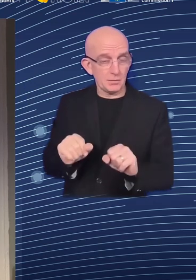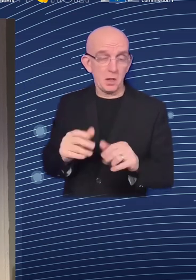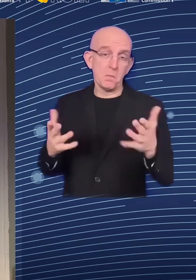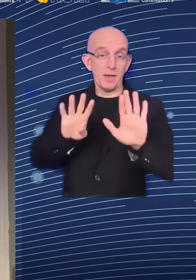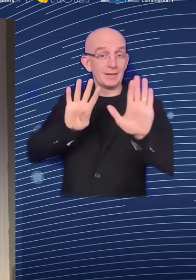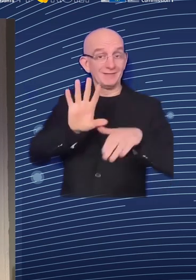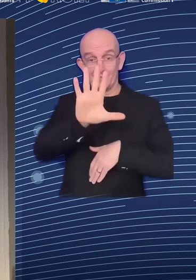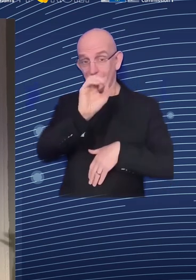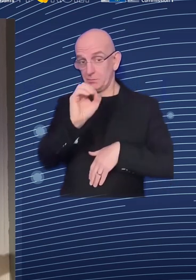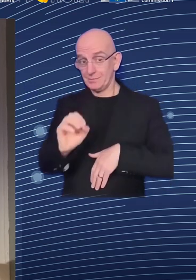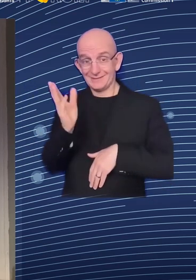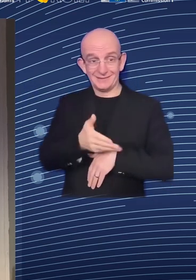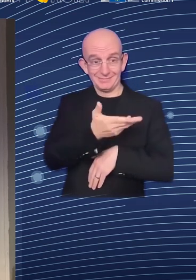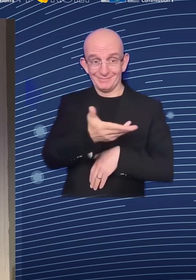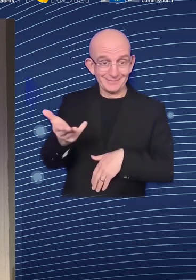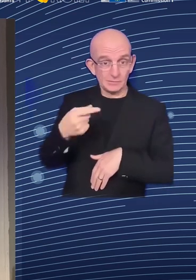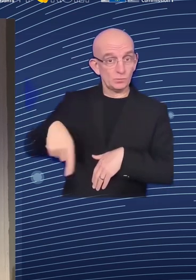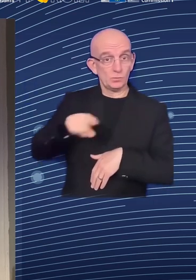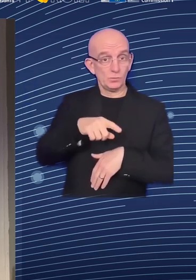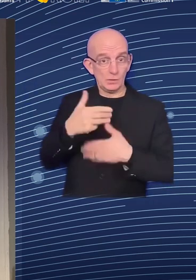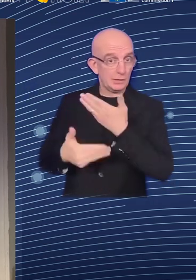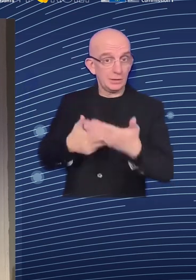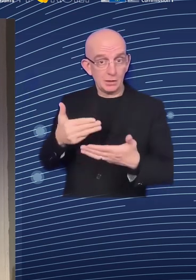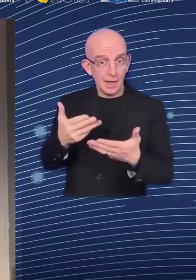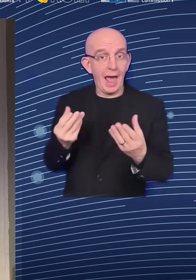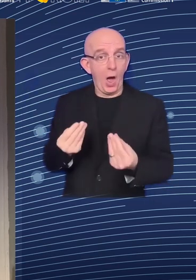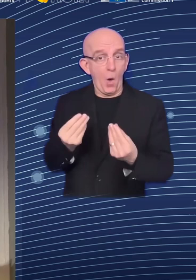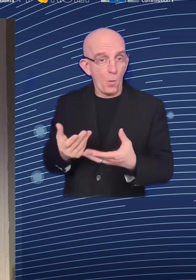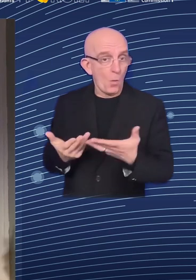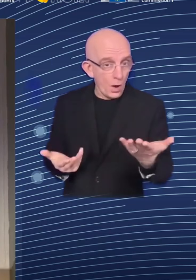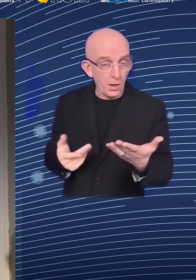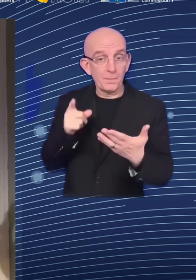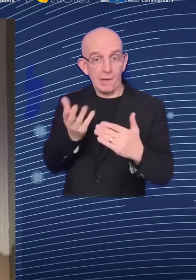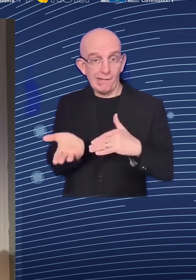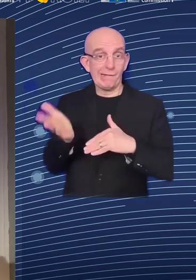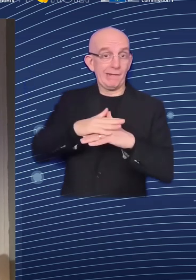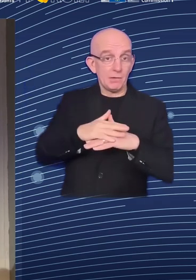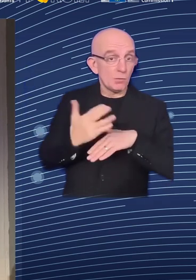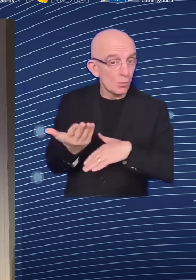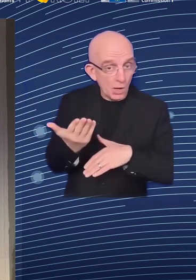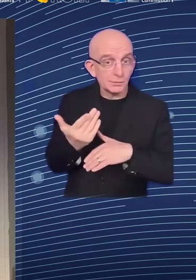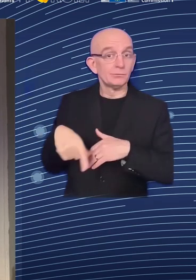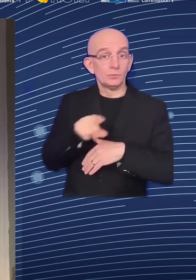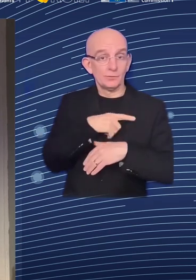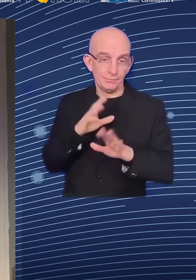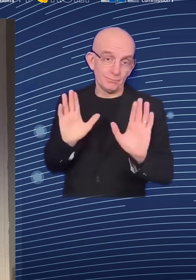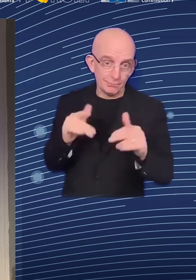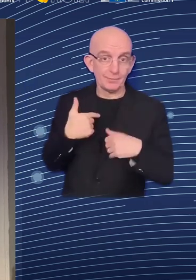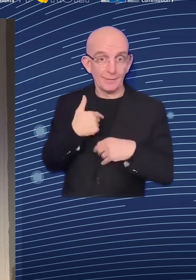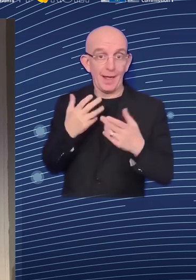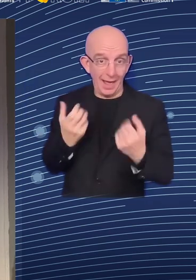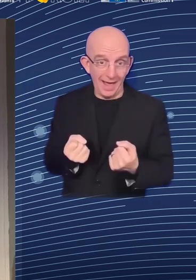job. How important is that, Aiga, in terms of continuing training